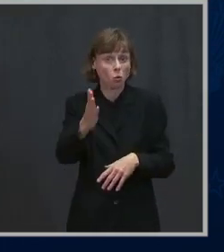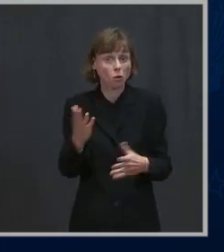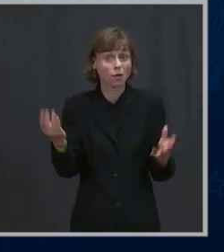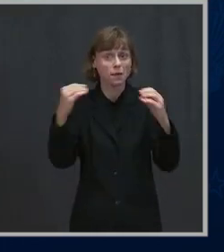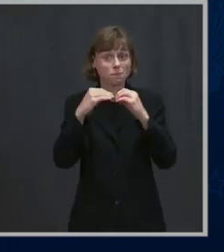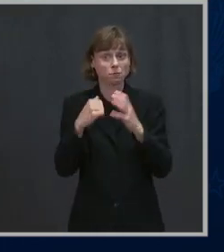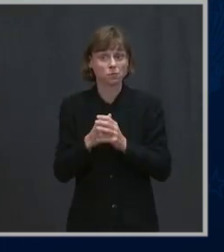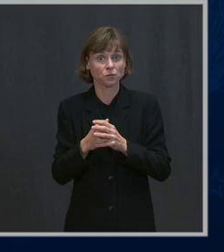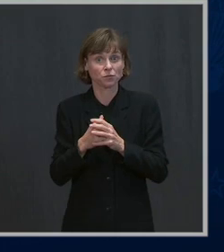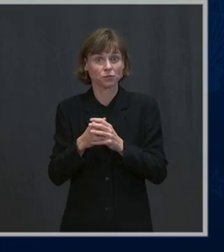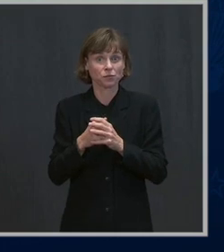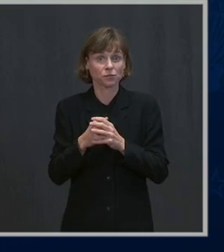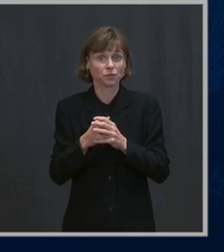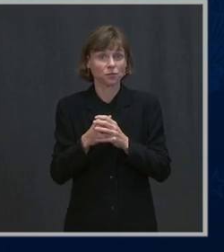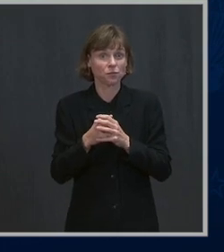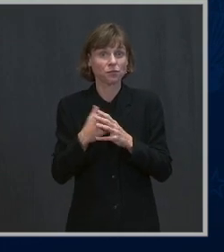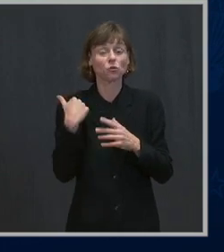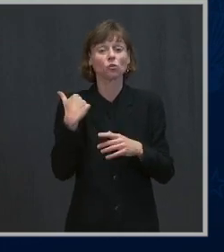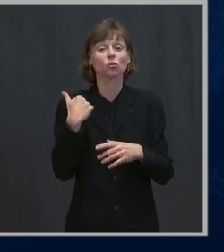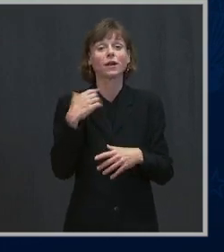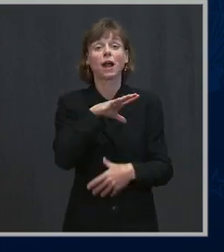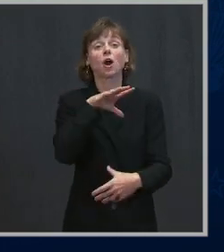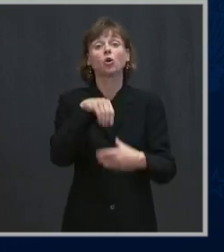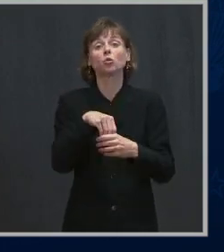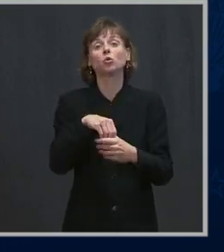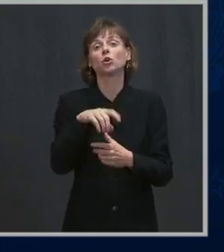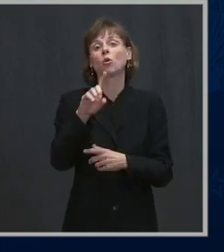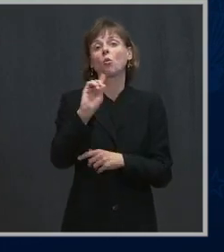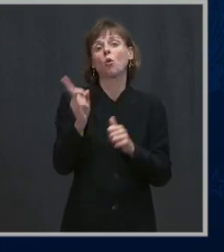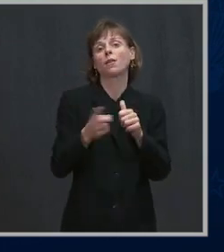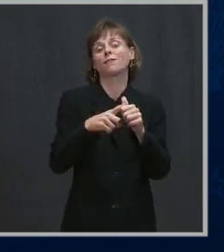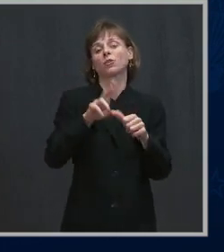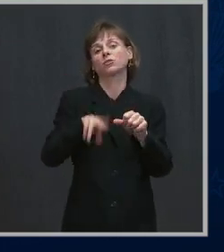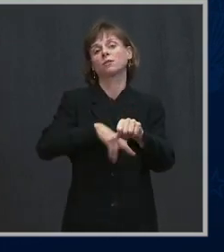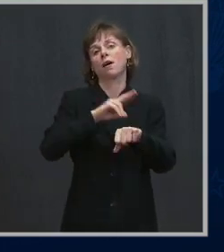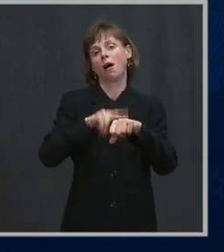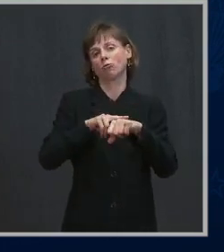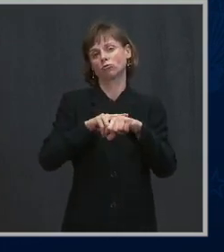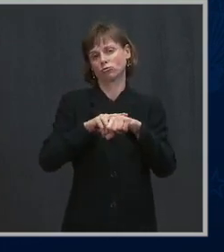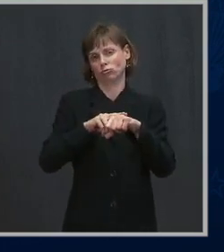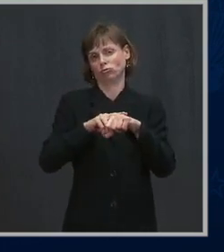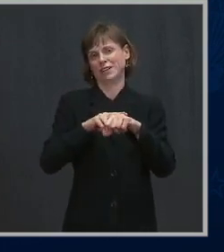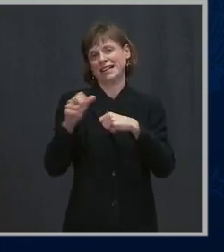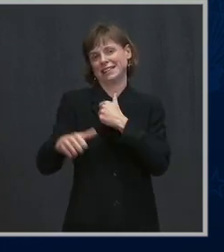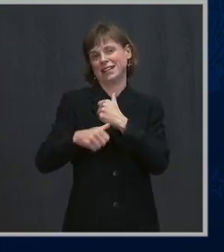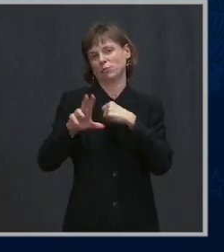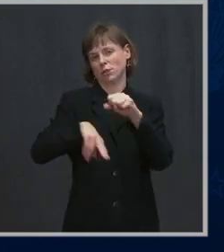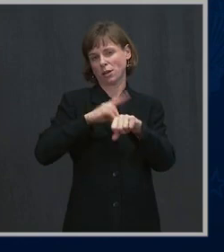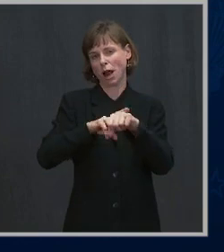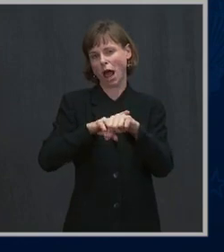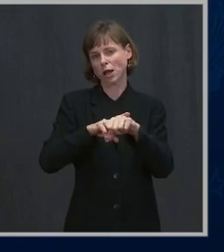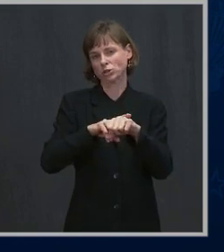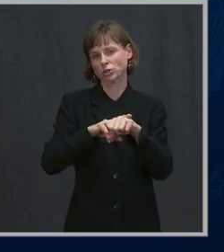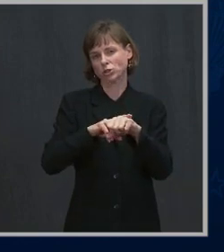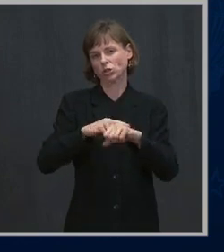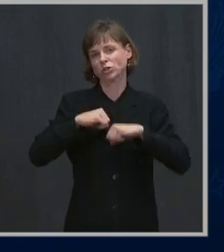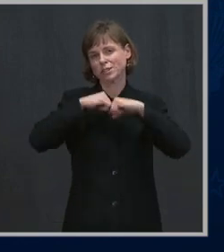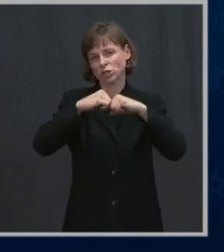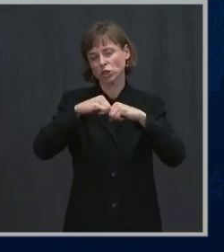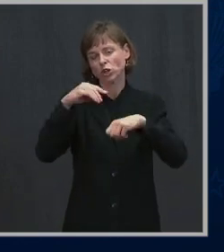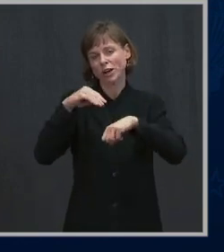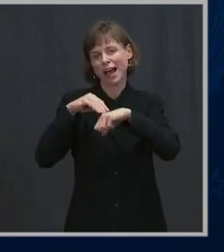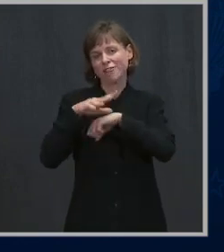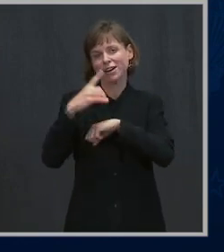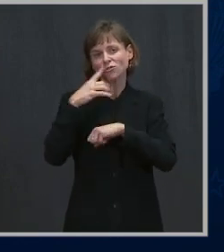issues within our government including appointing the first national the deputy national security advisor for cyber and